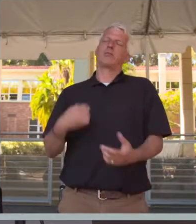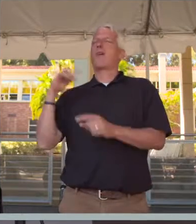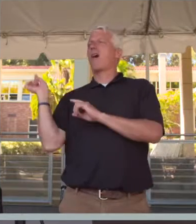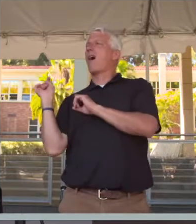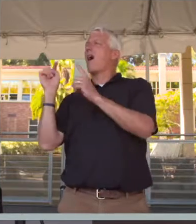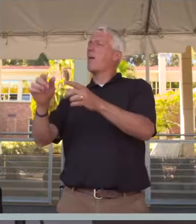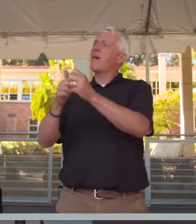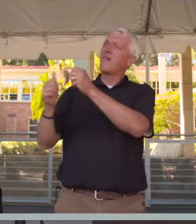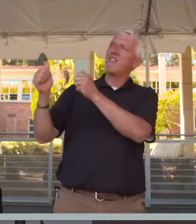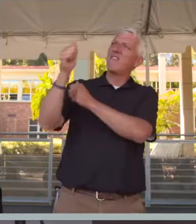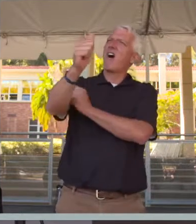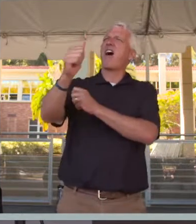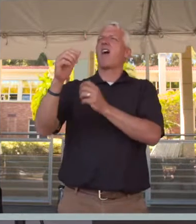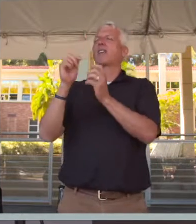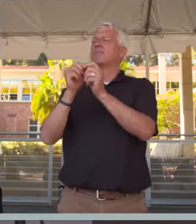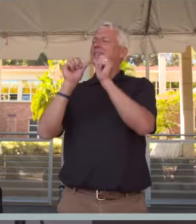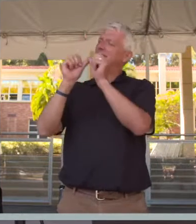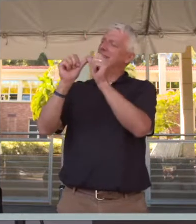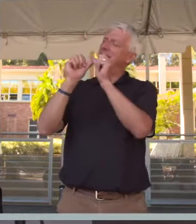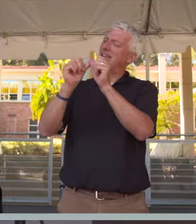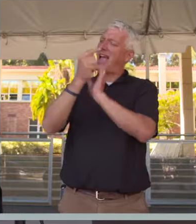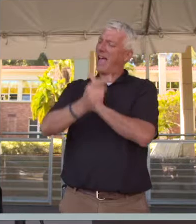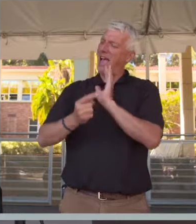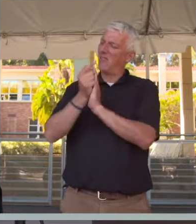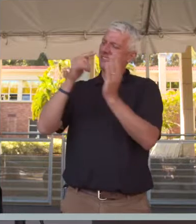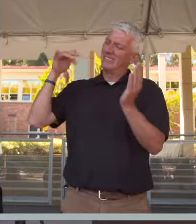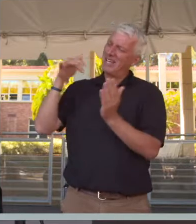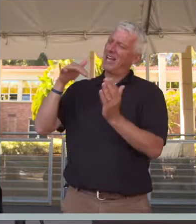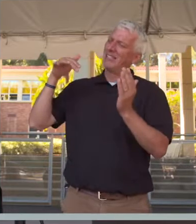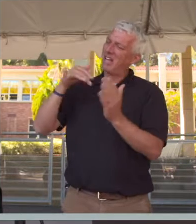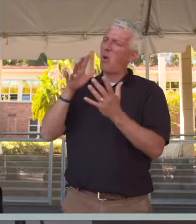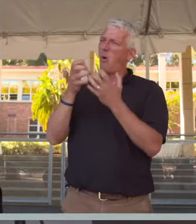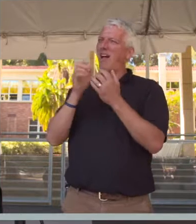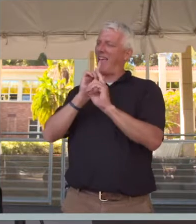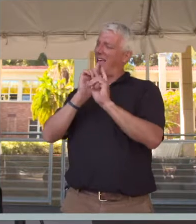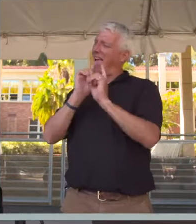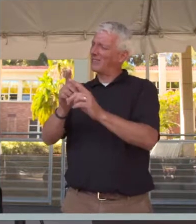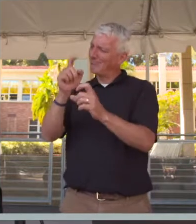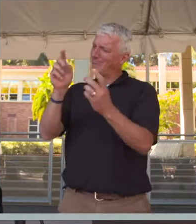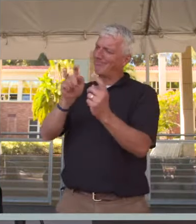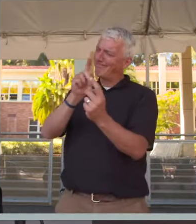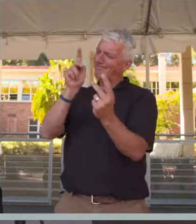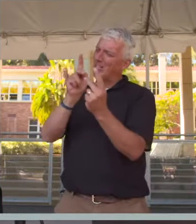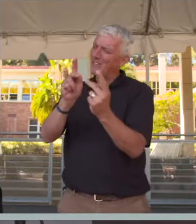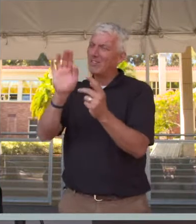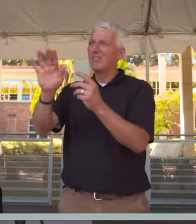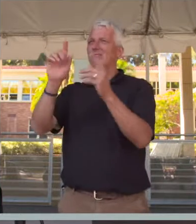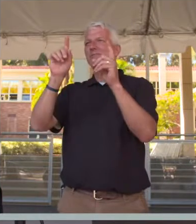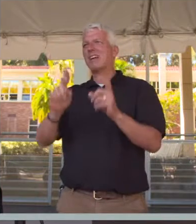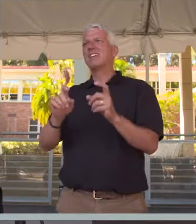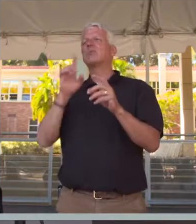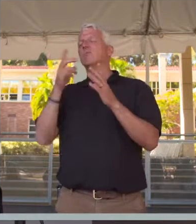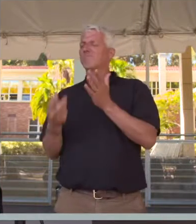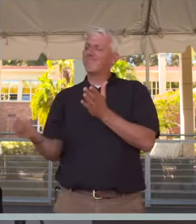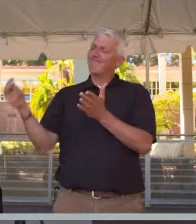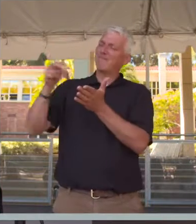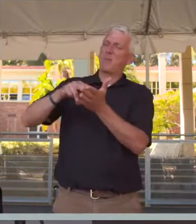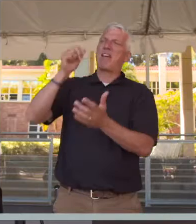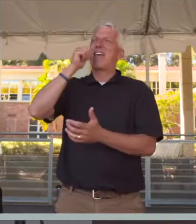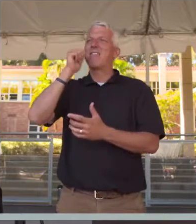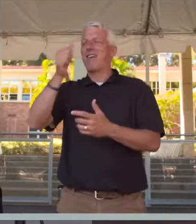come, after endless hours studying and hoping that you would get that answer just right, every day you got out of bed, you